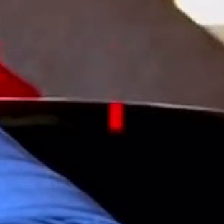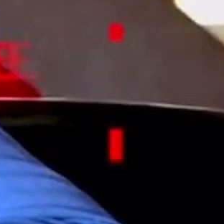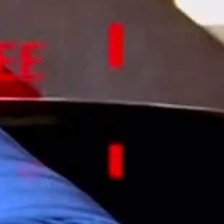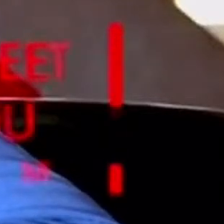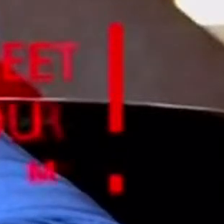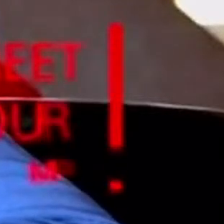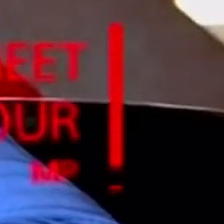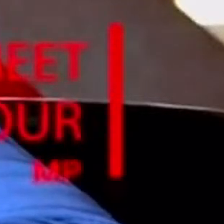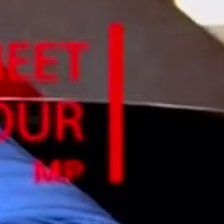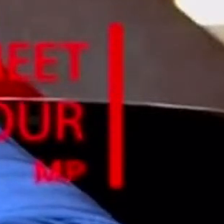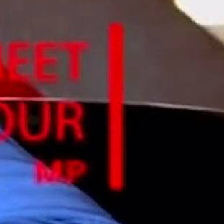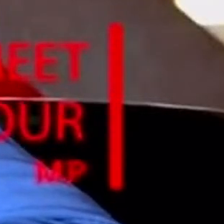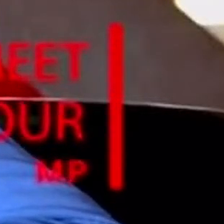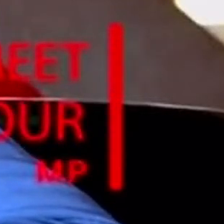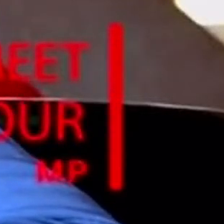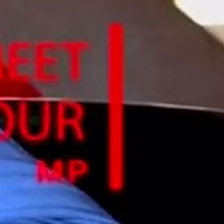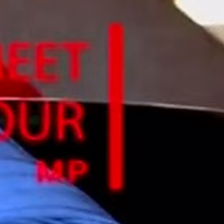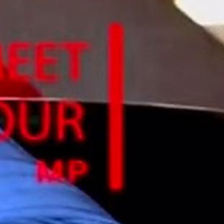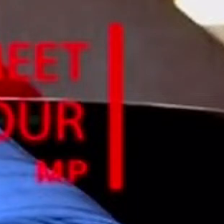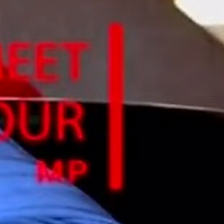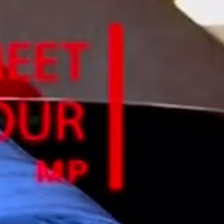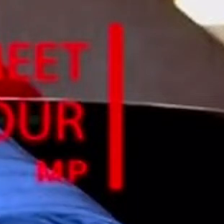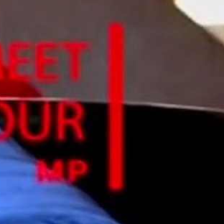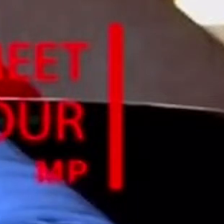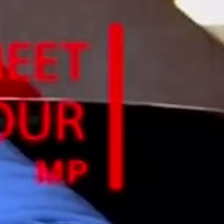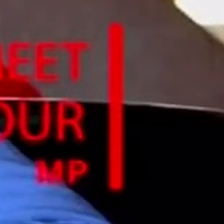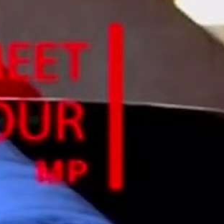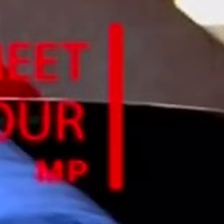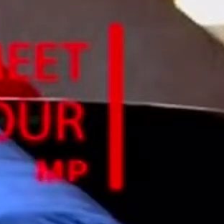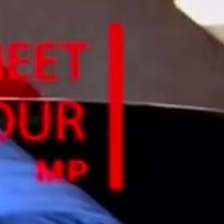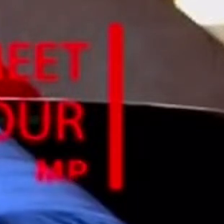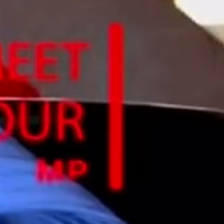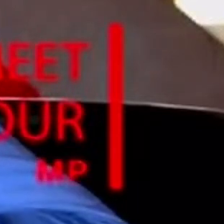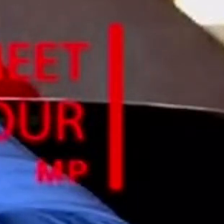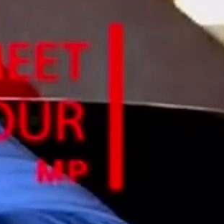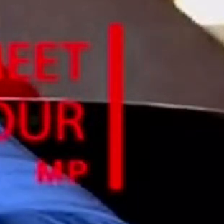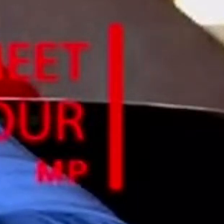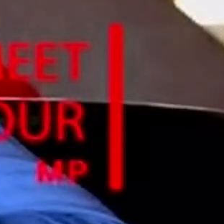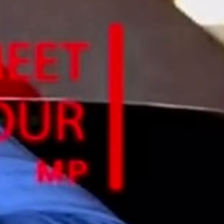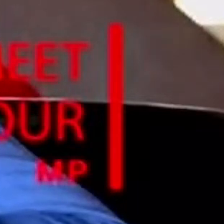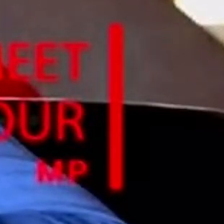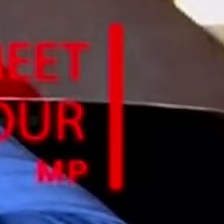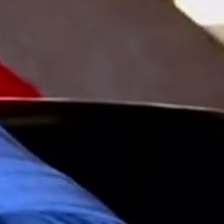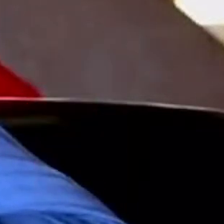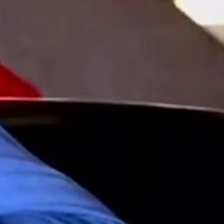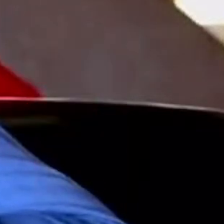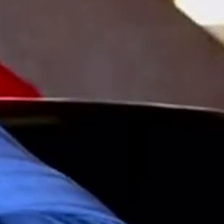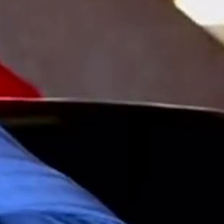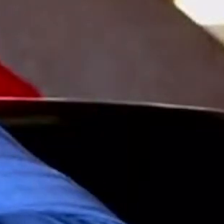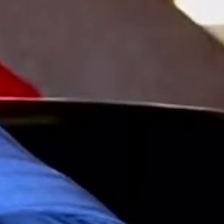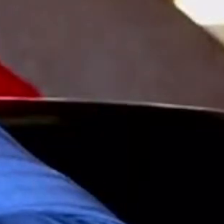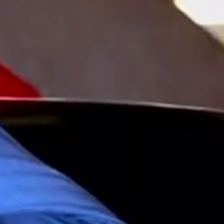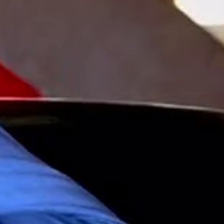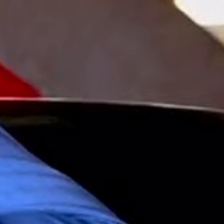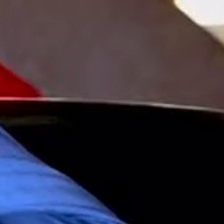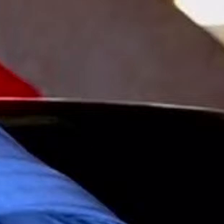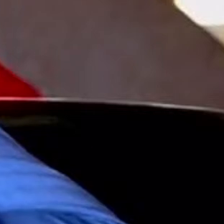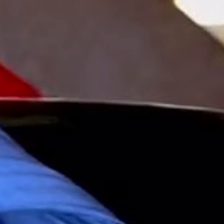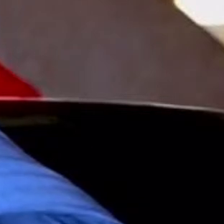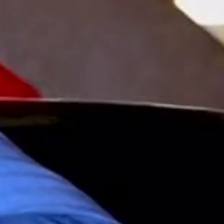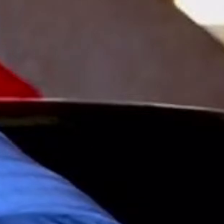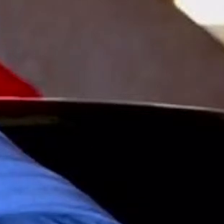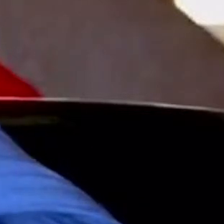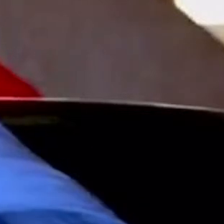and youth empowerment, then also look at the, of course, lobby for roads, more especially township roads